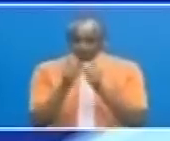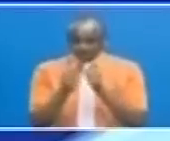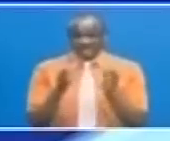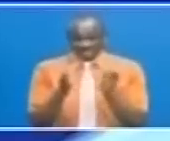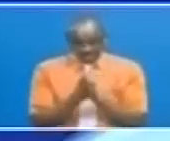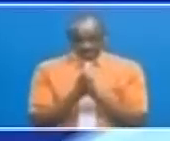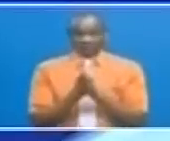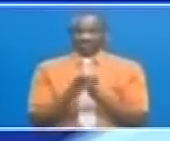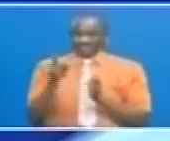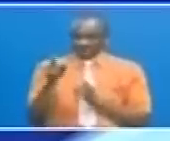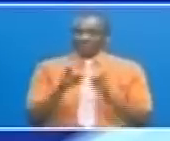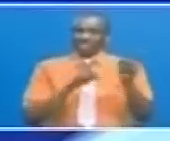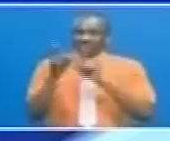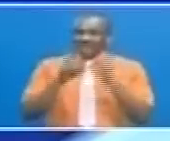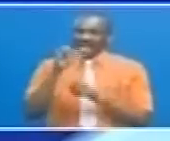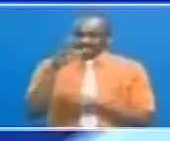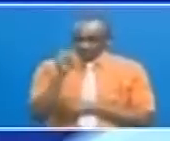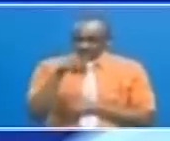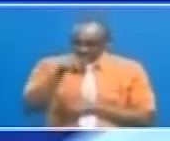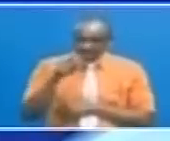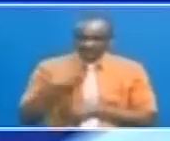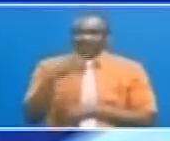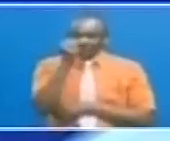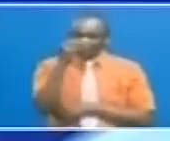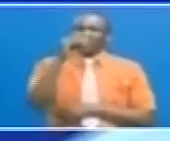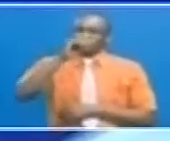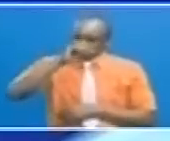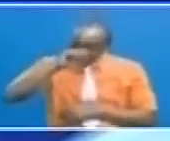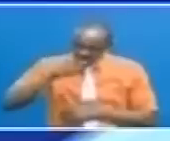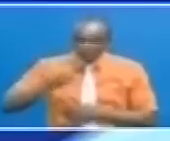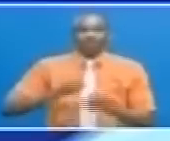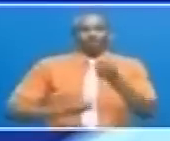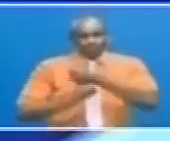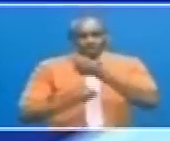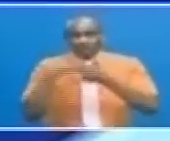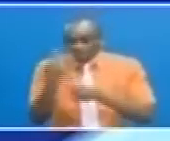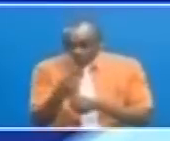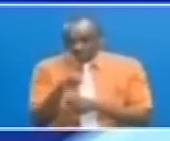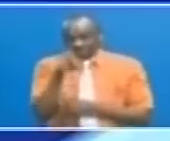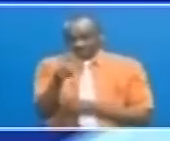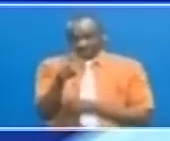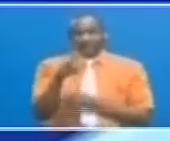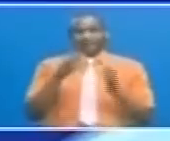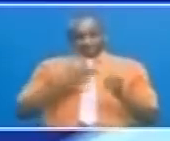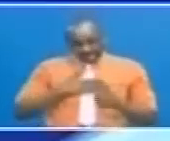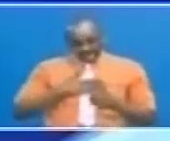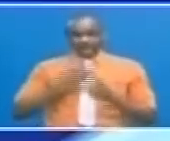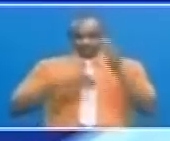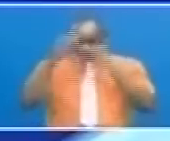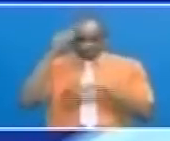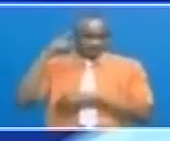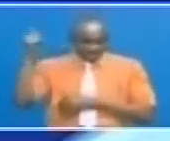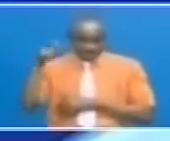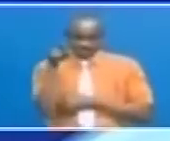mobile telecommunication company Safaricom has a 50 million sponsorship deal with My Professional Dream Academy's